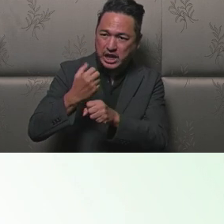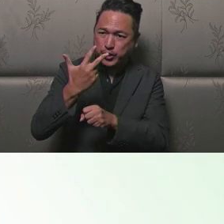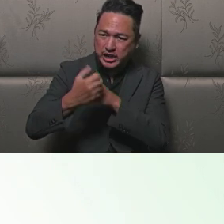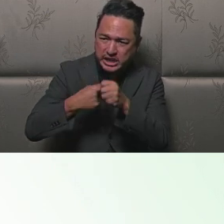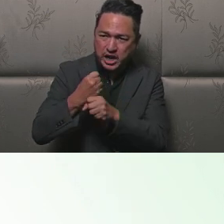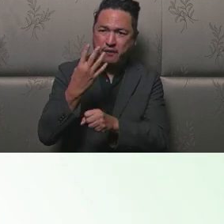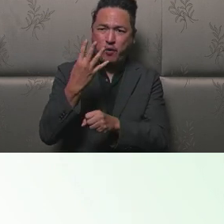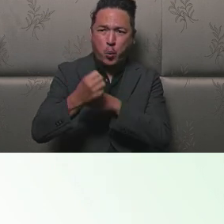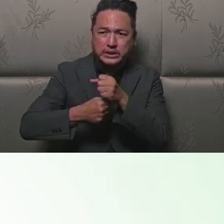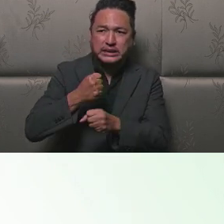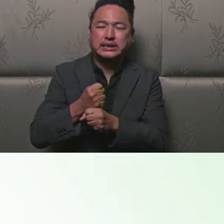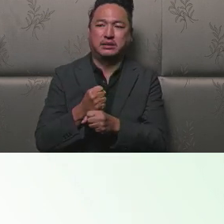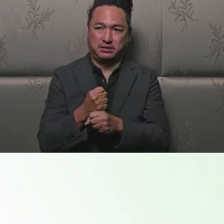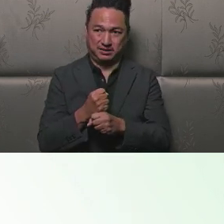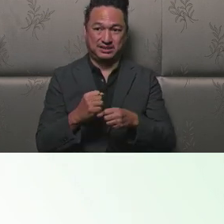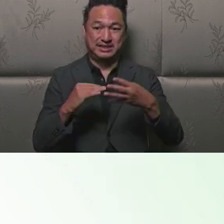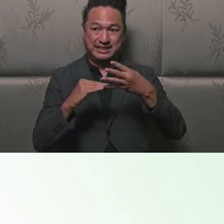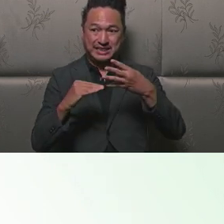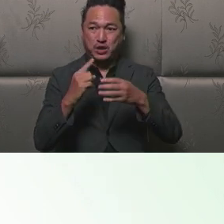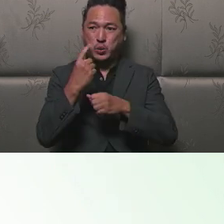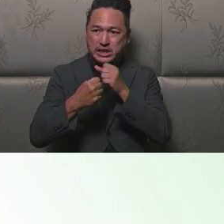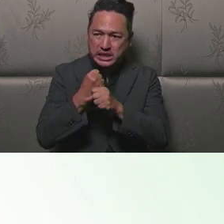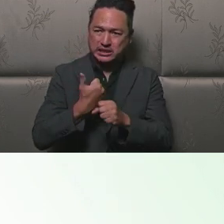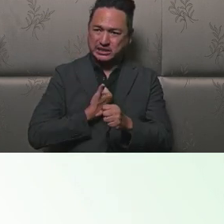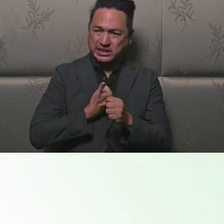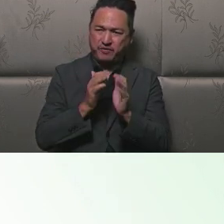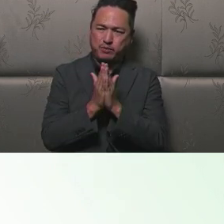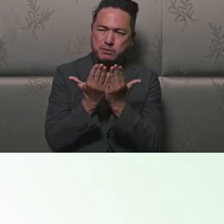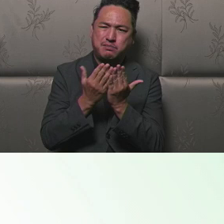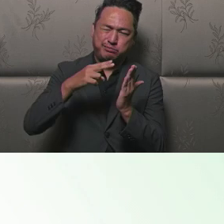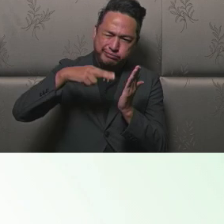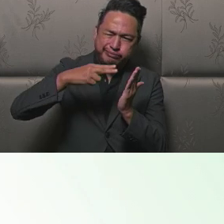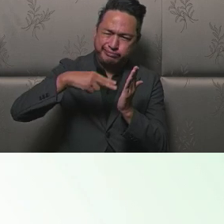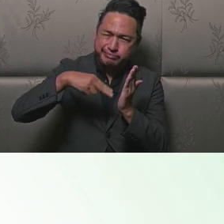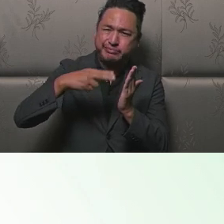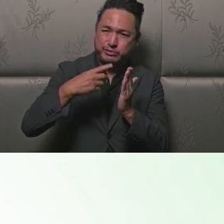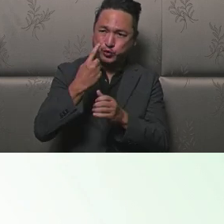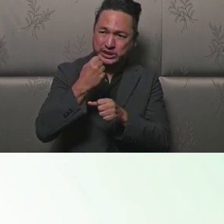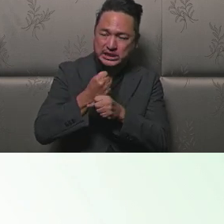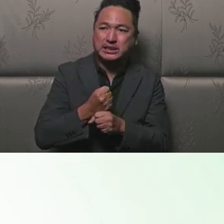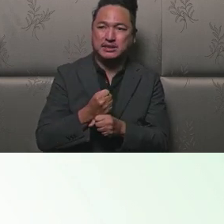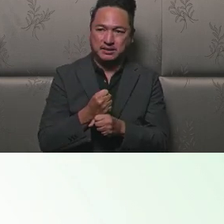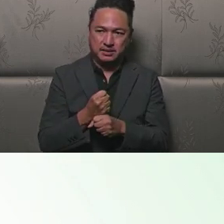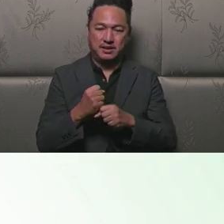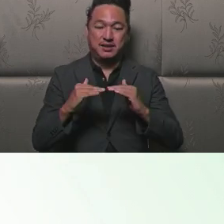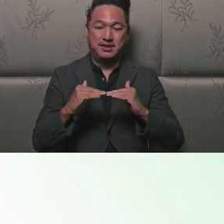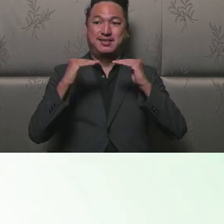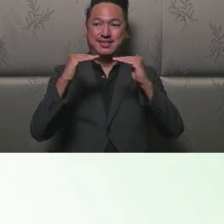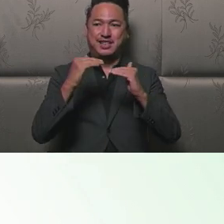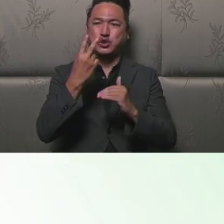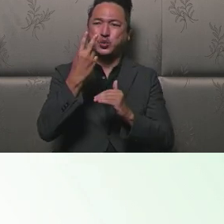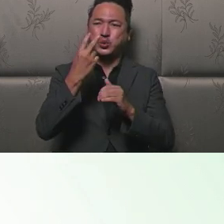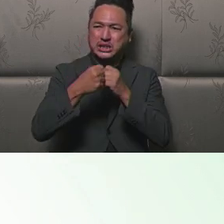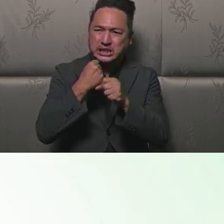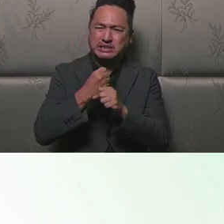80,000 Korean won, or roughly 2,000 baht of the fees. That's all the fees that you pay to get a degree through